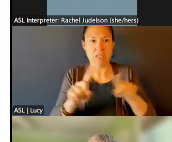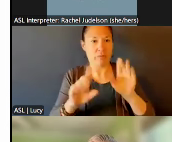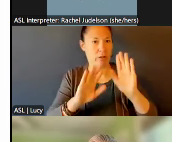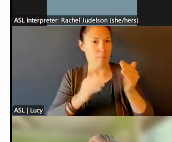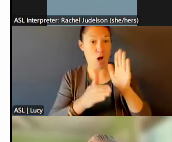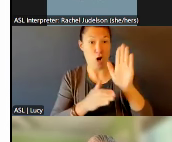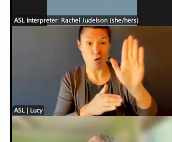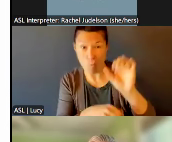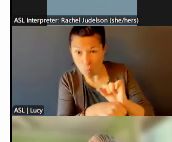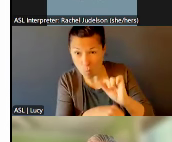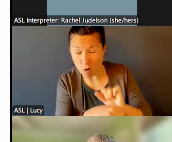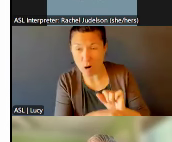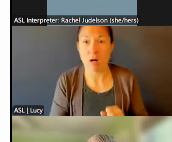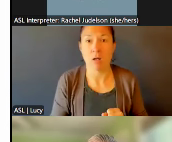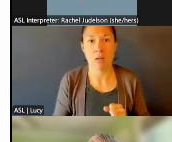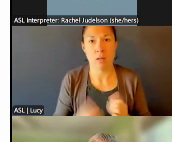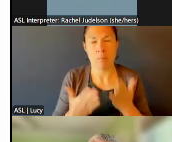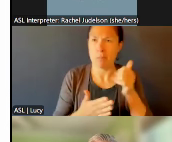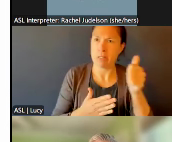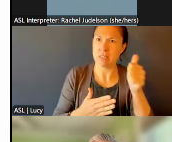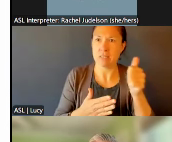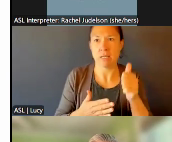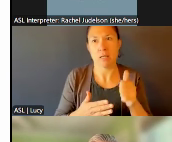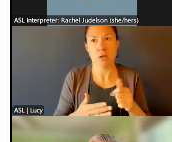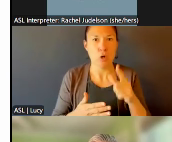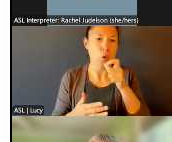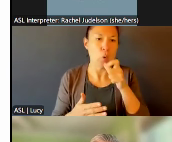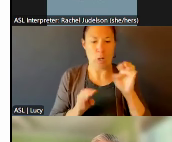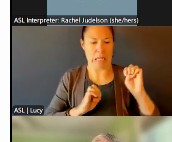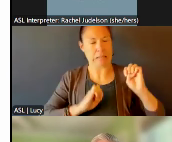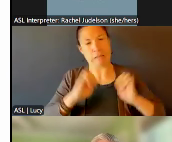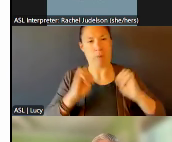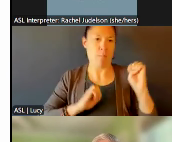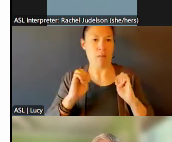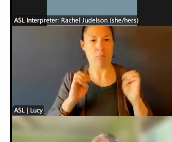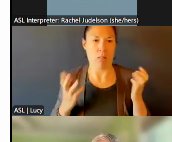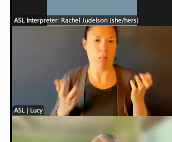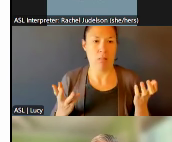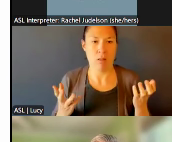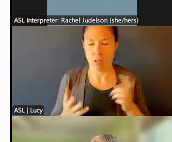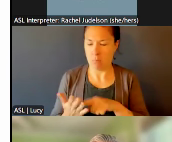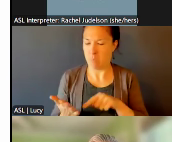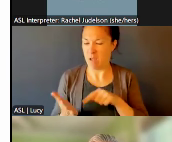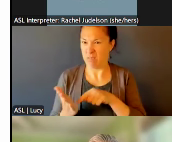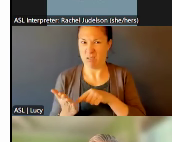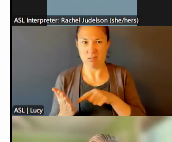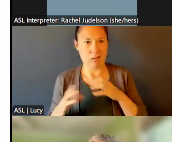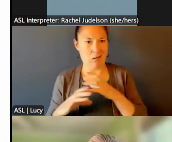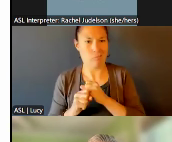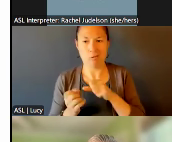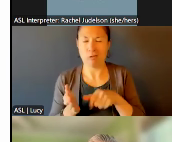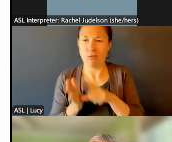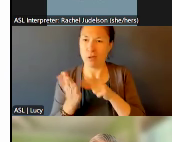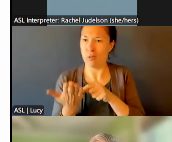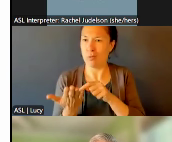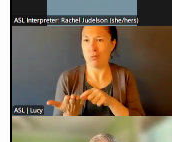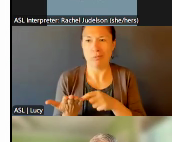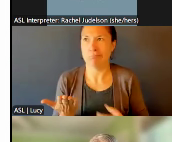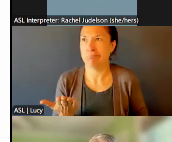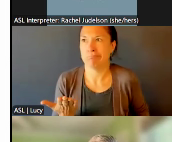do. You might be someone who does experimental work, but you're reviewing an abstract whereby